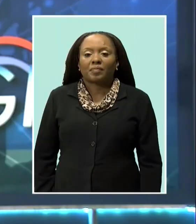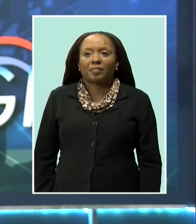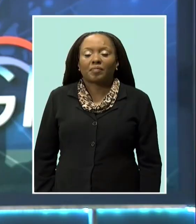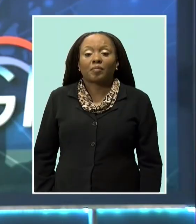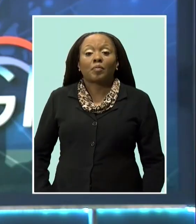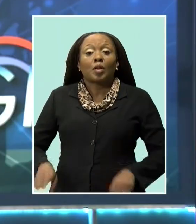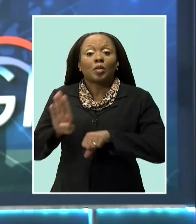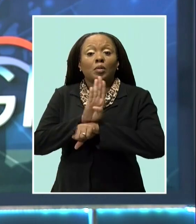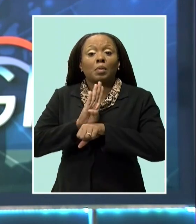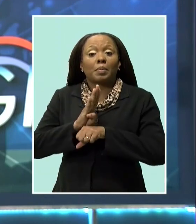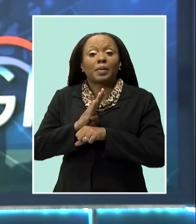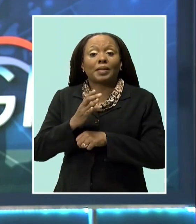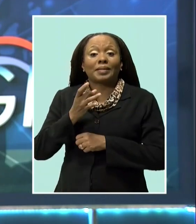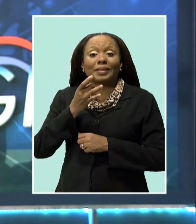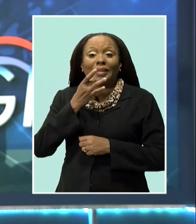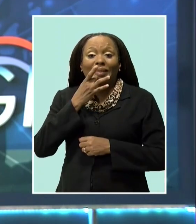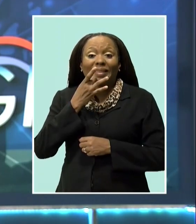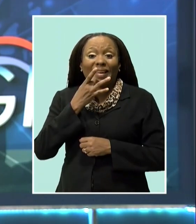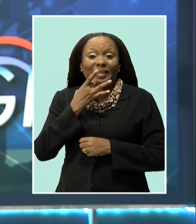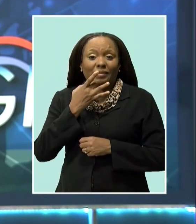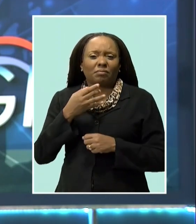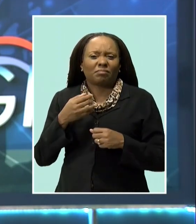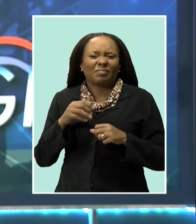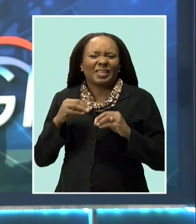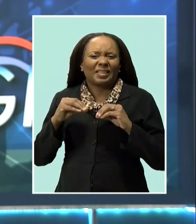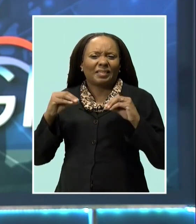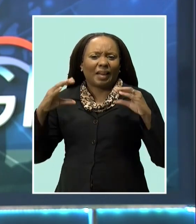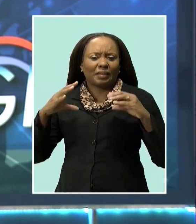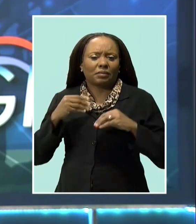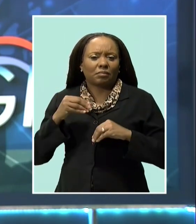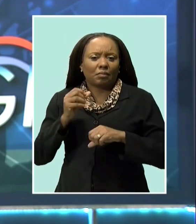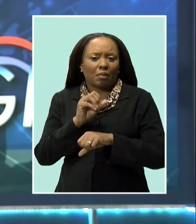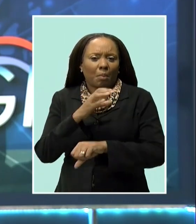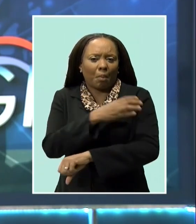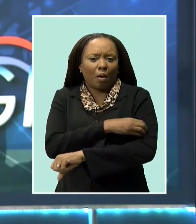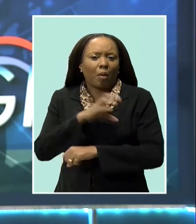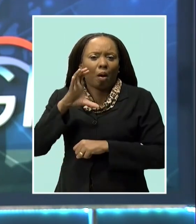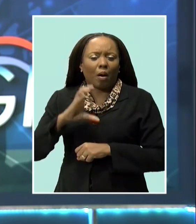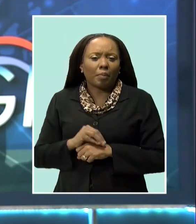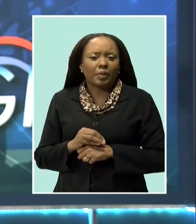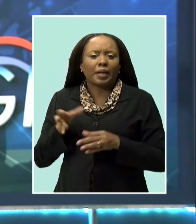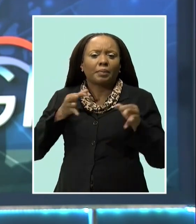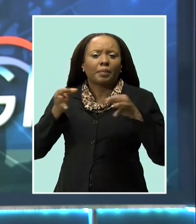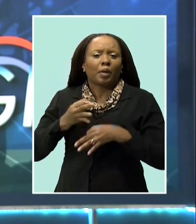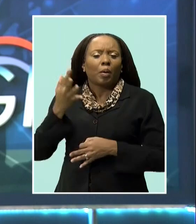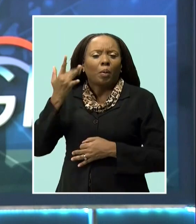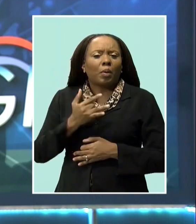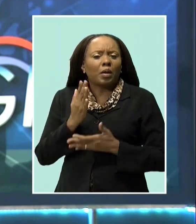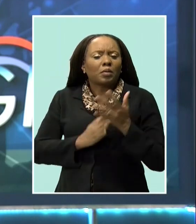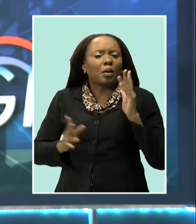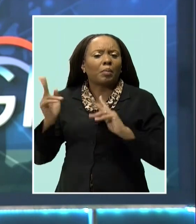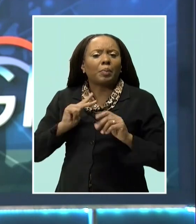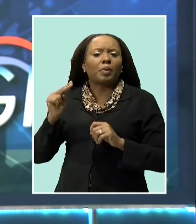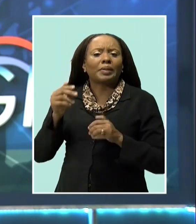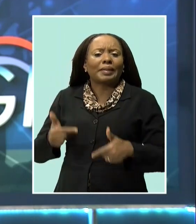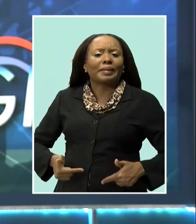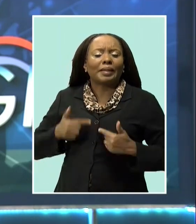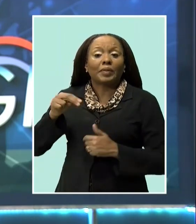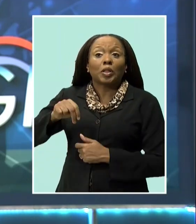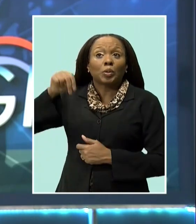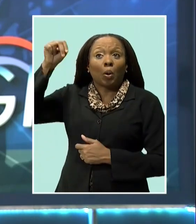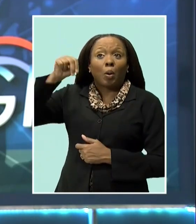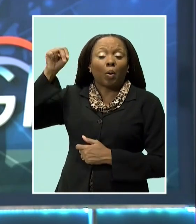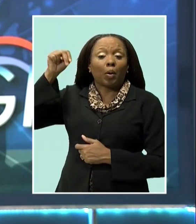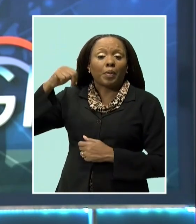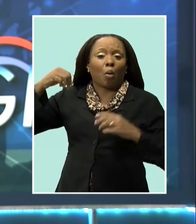The Barbados Light and Power Company is explaining why residents in some northern communities were without electricity on 2 occasions